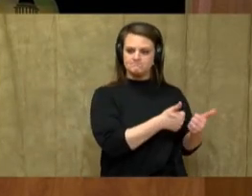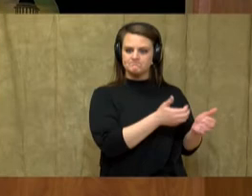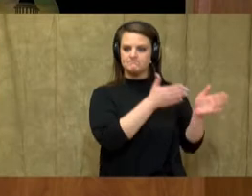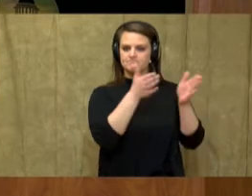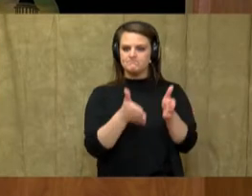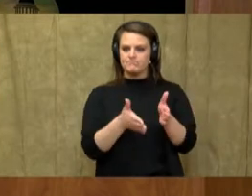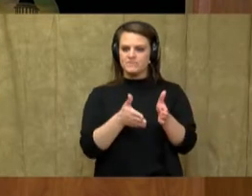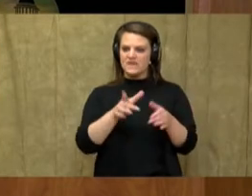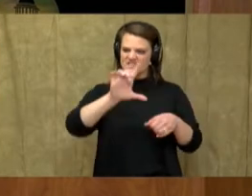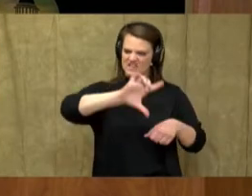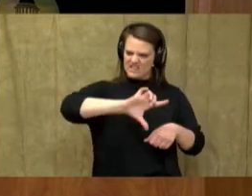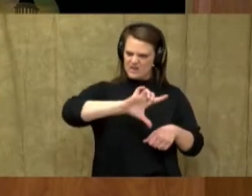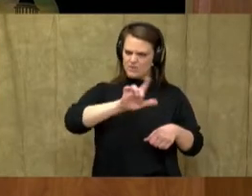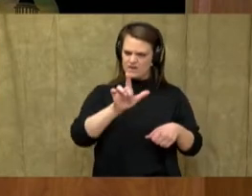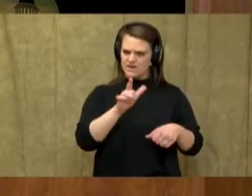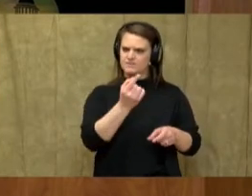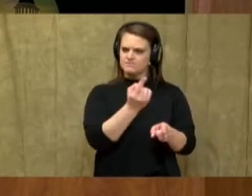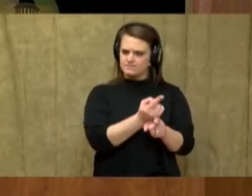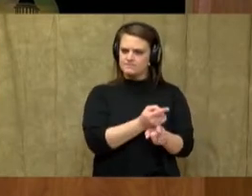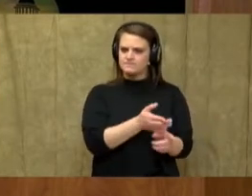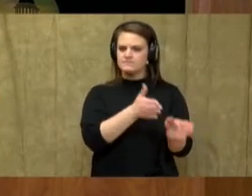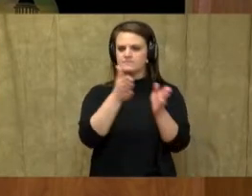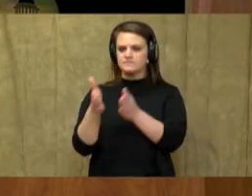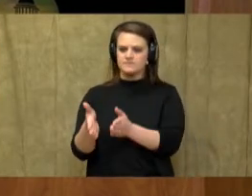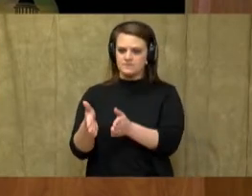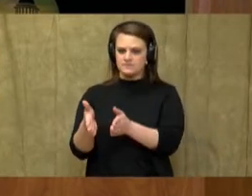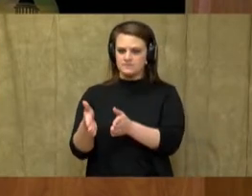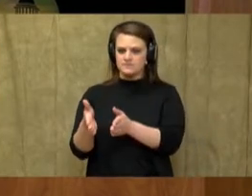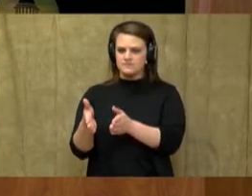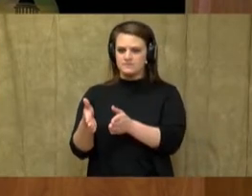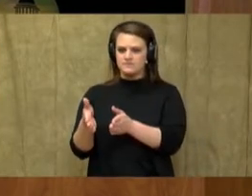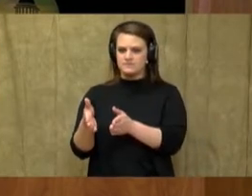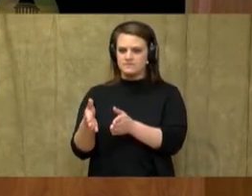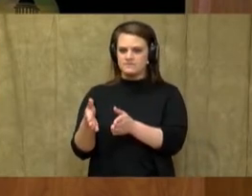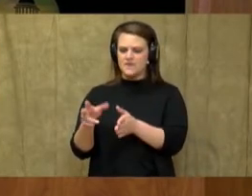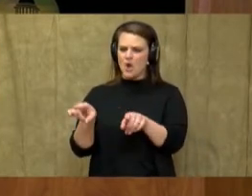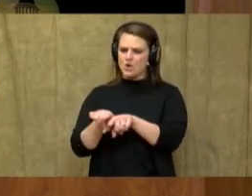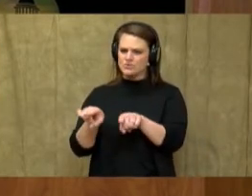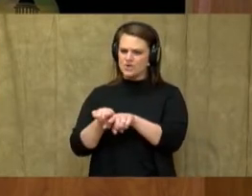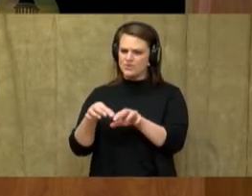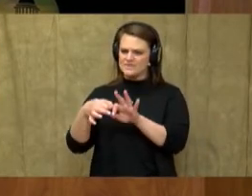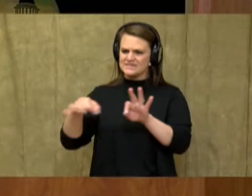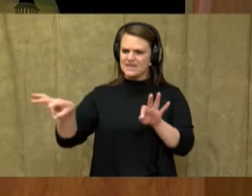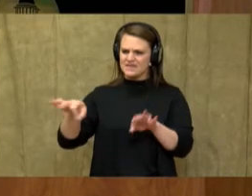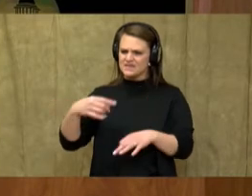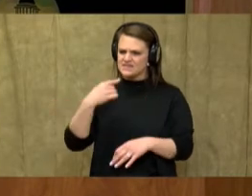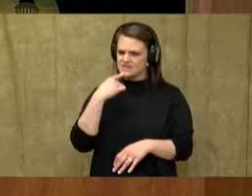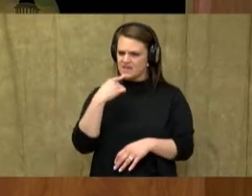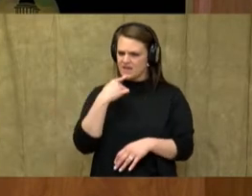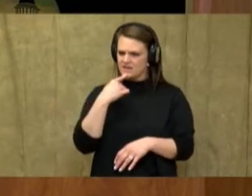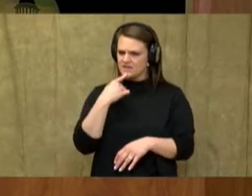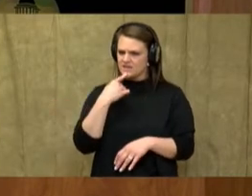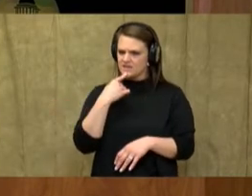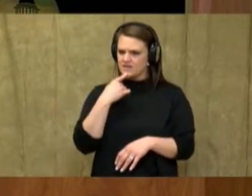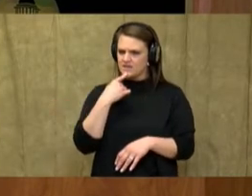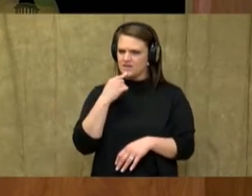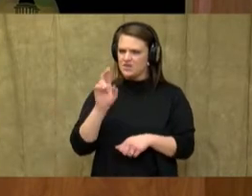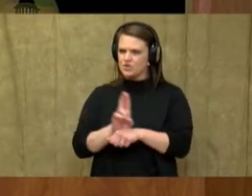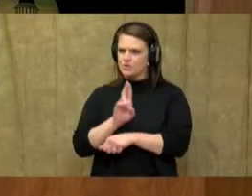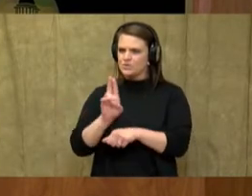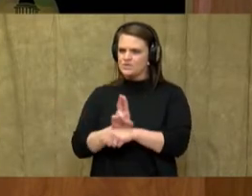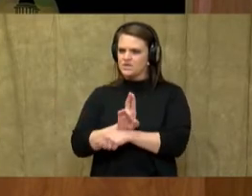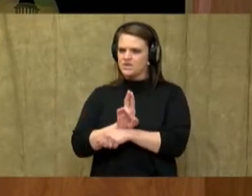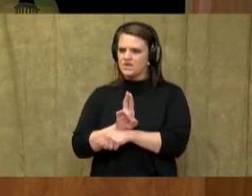a liquid, so that one would stay there. And it also, in my sentence, it said something about